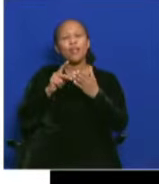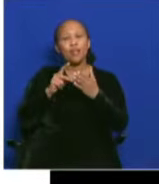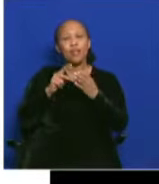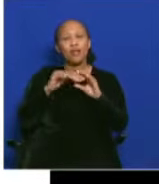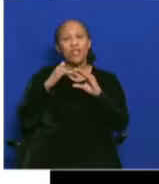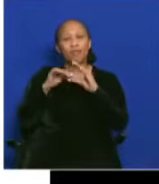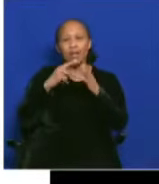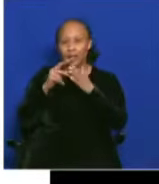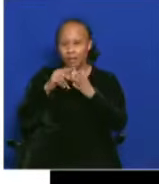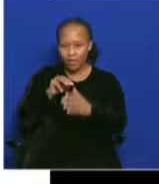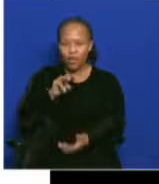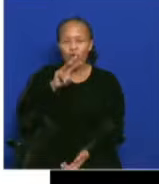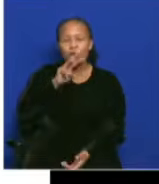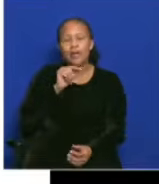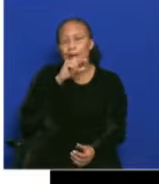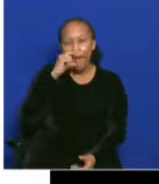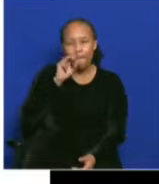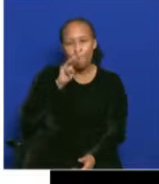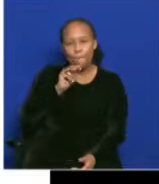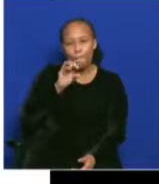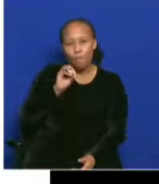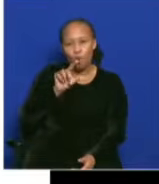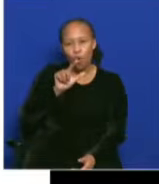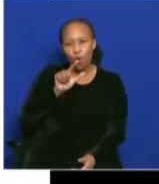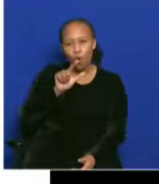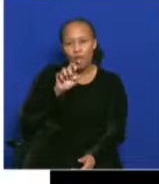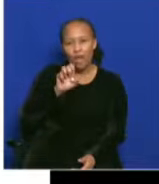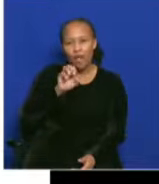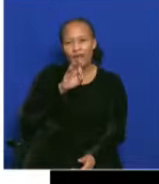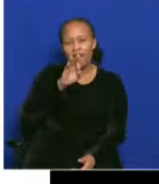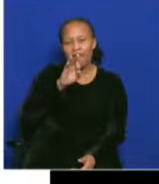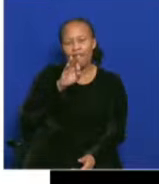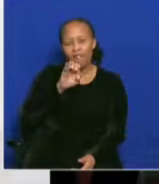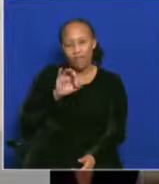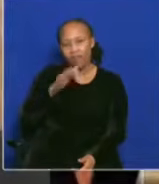Fani, F-A-N-I, at